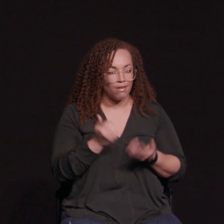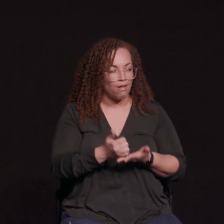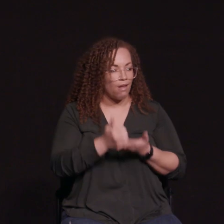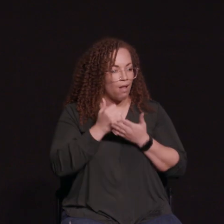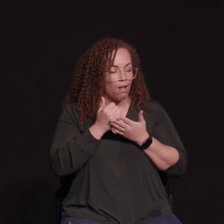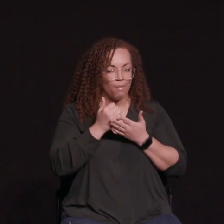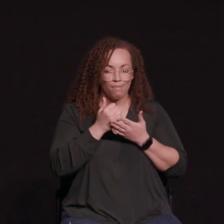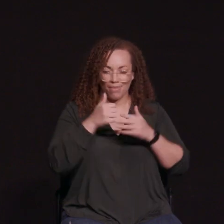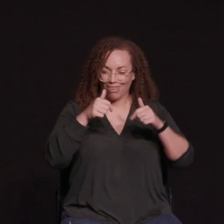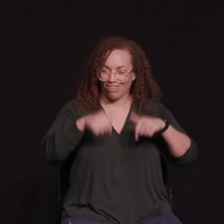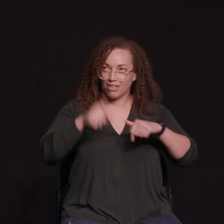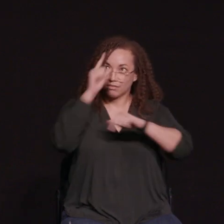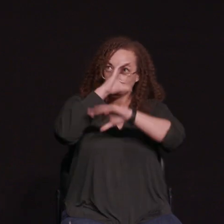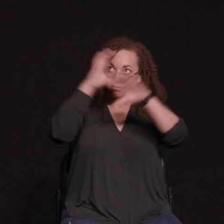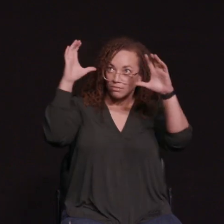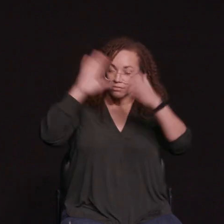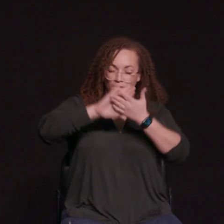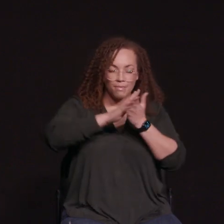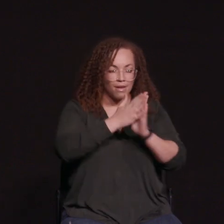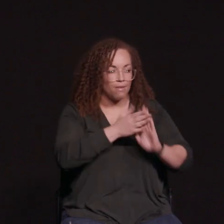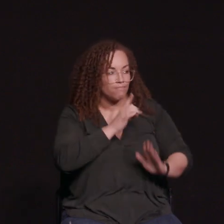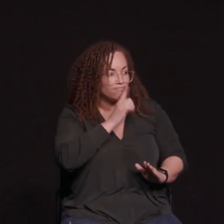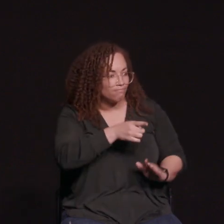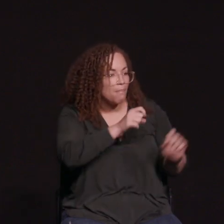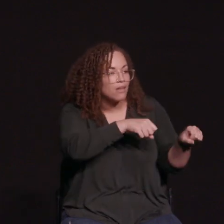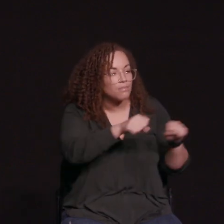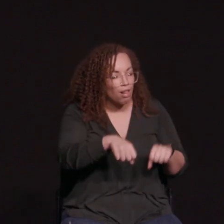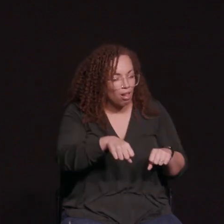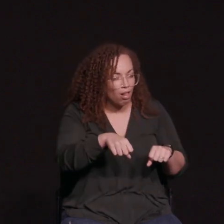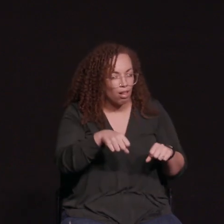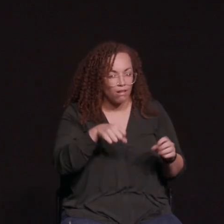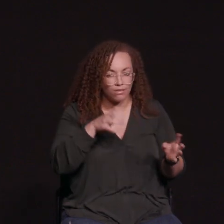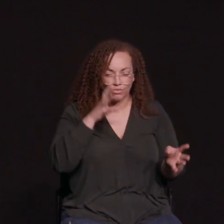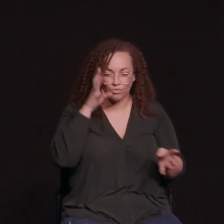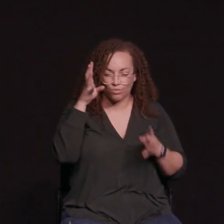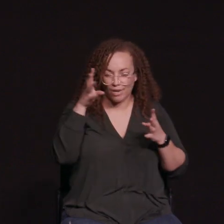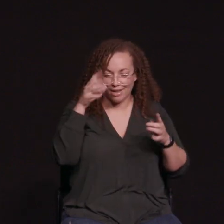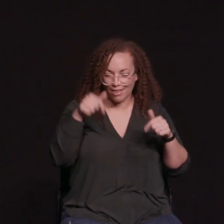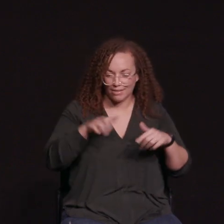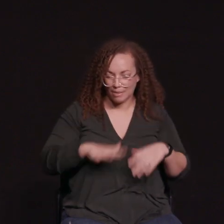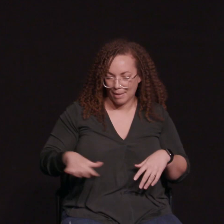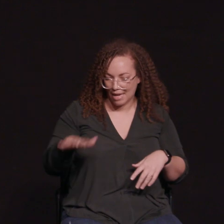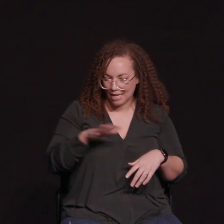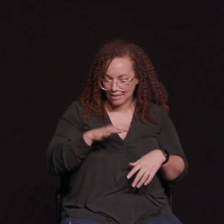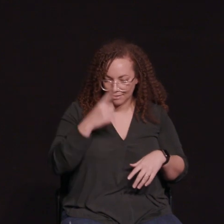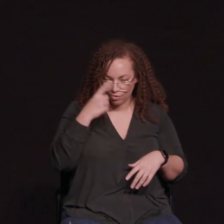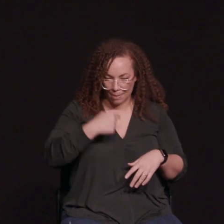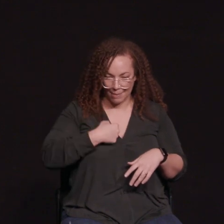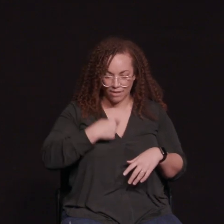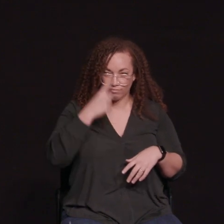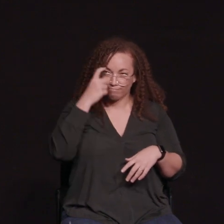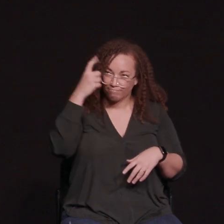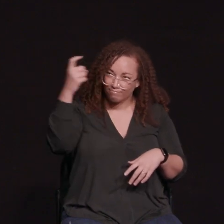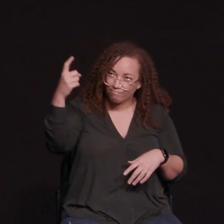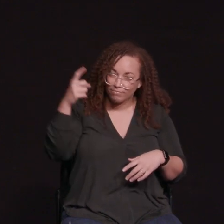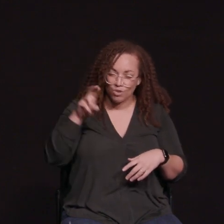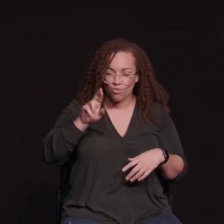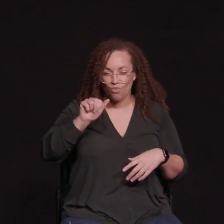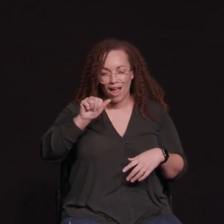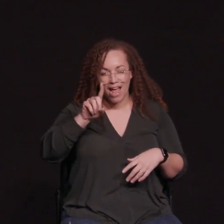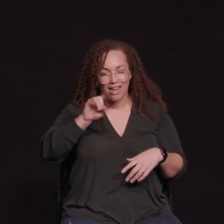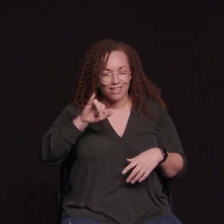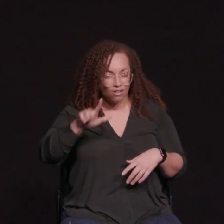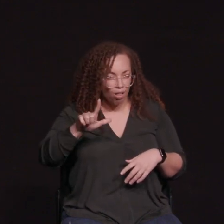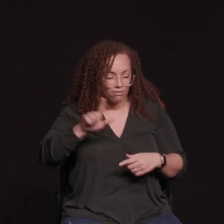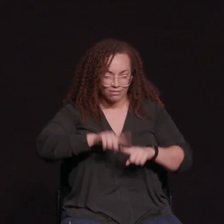possible, for creating a space for me to dream a radically different world than the one that we